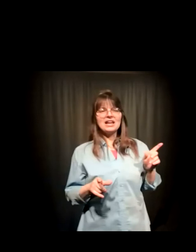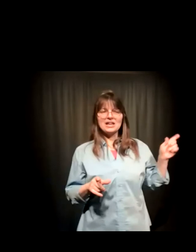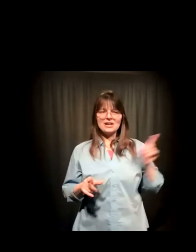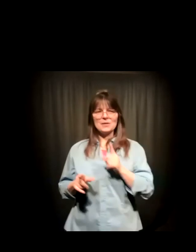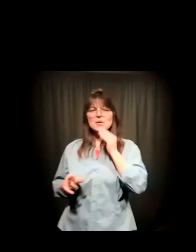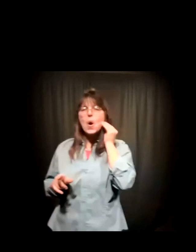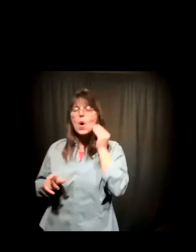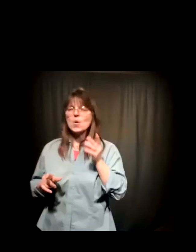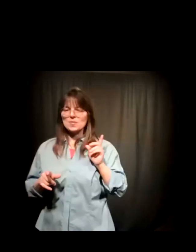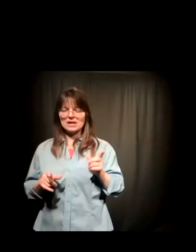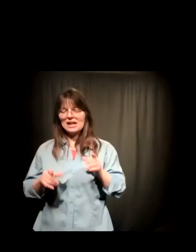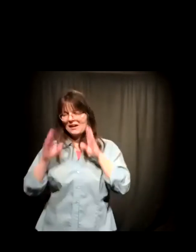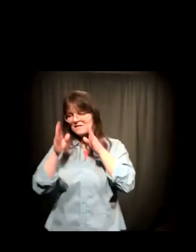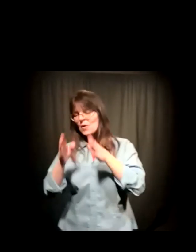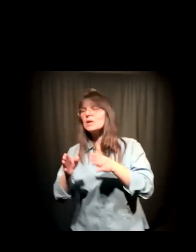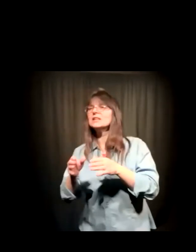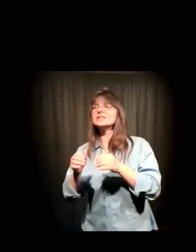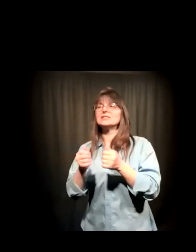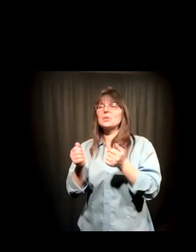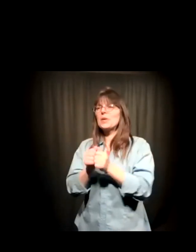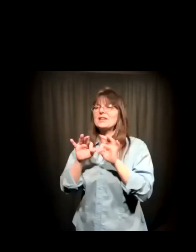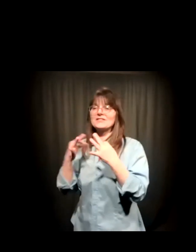boat building and kite flying.